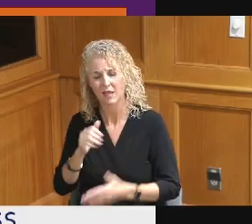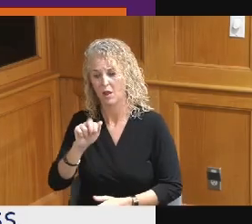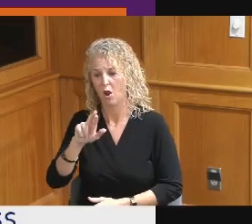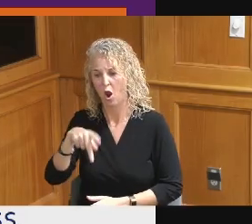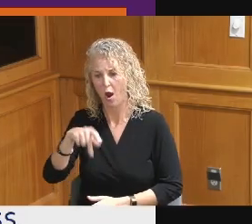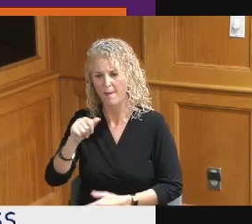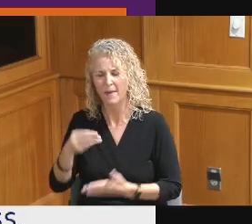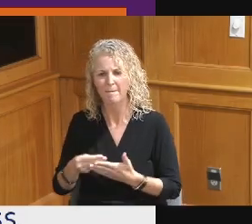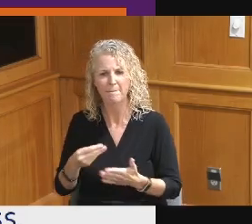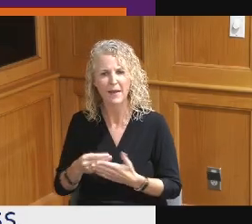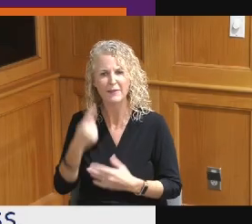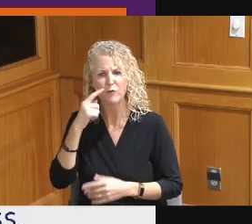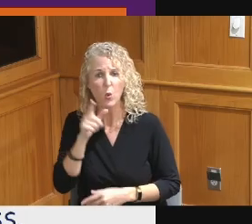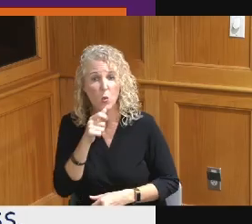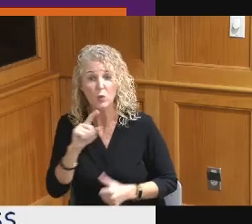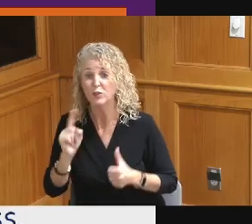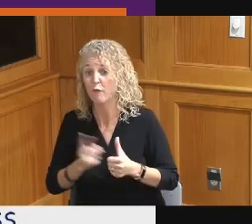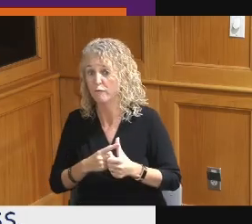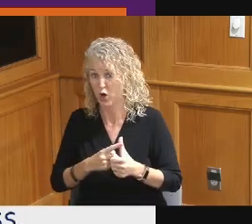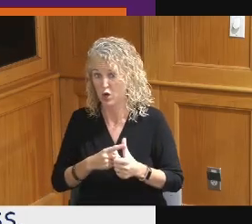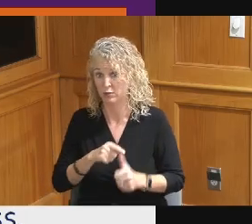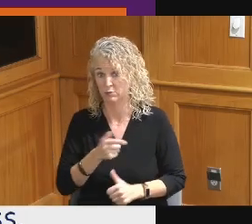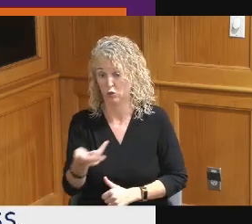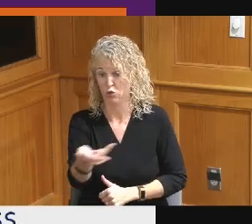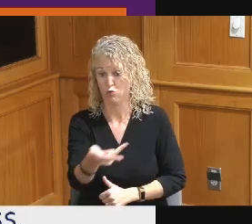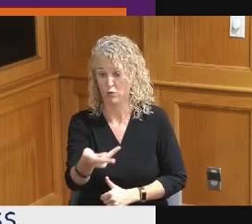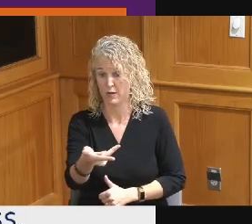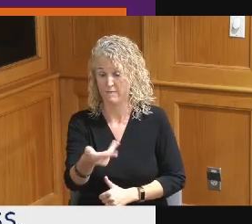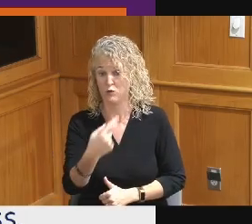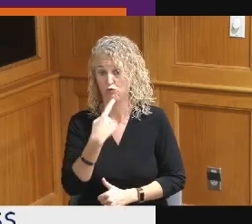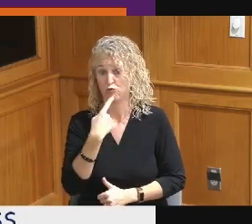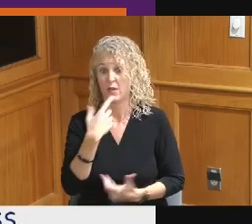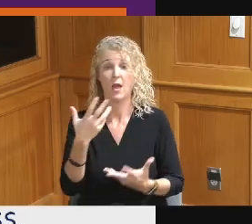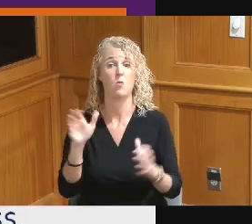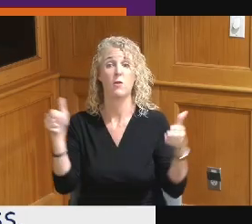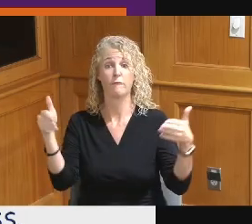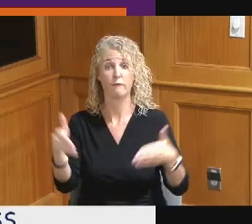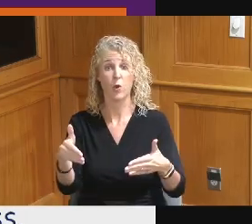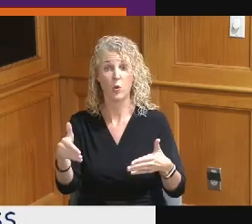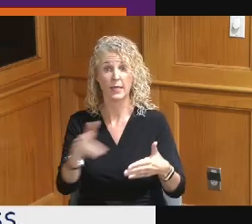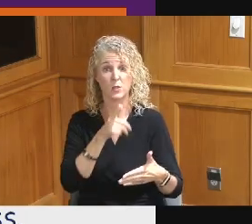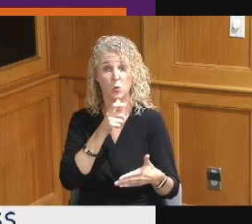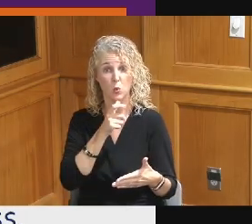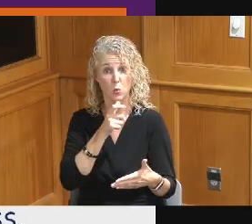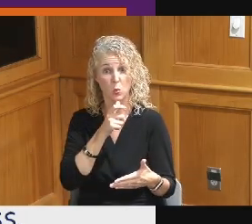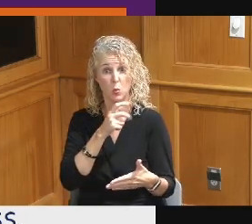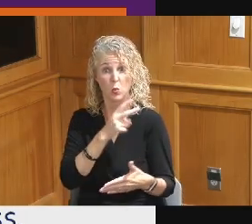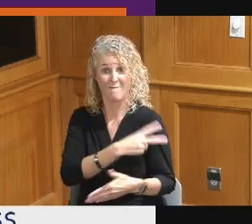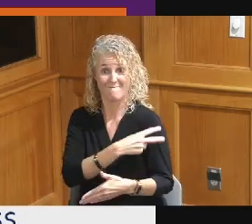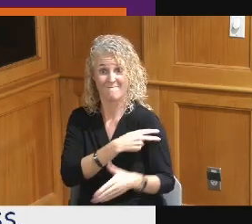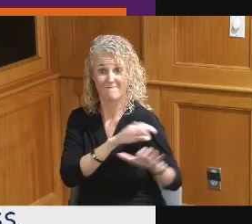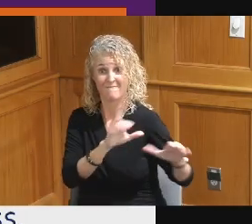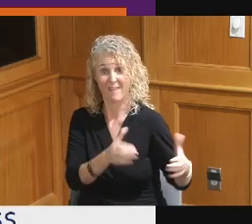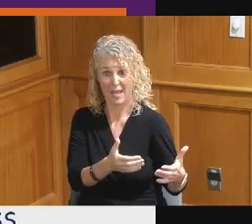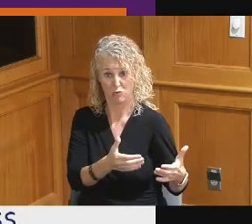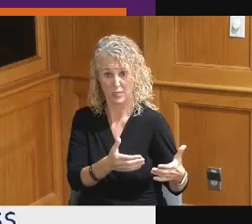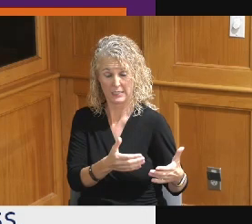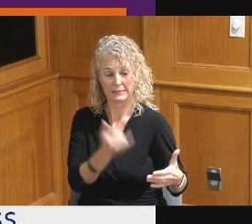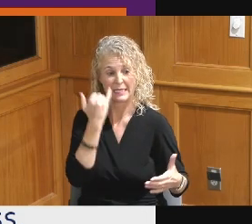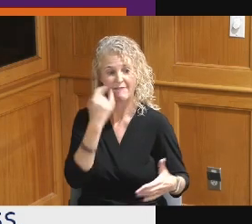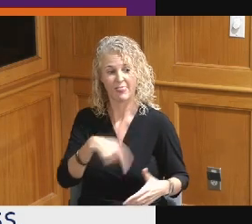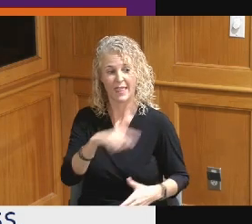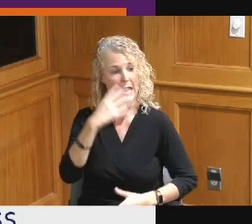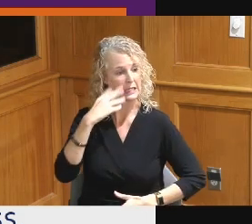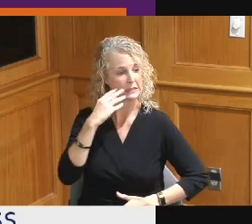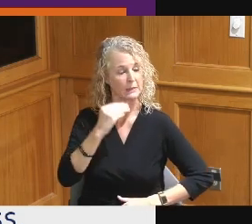support a project. So the first was something that the board directed, which was you all really wanted to focus on veterans transitioning out of homelessness